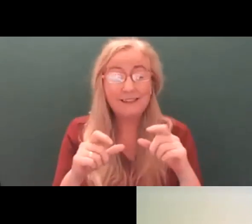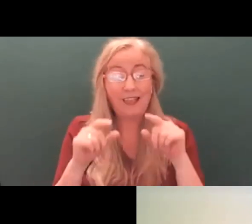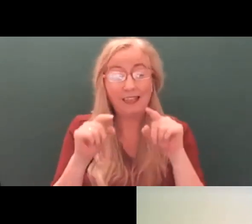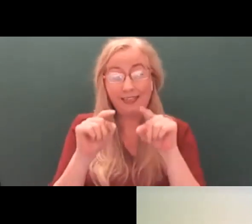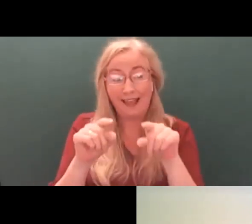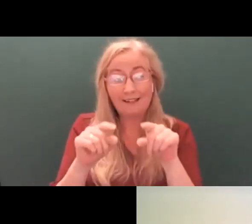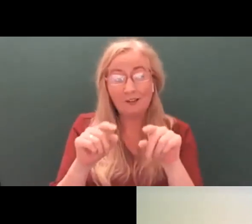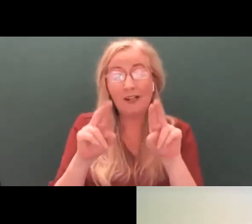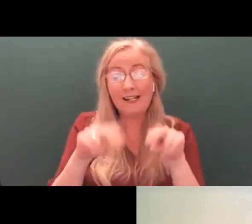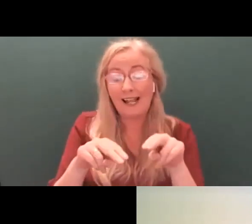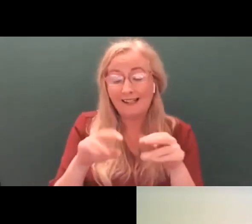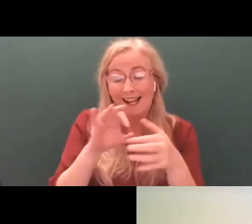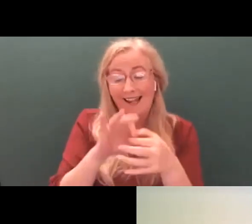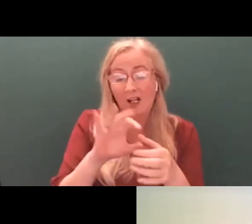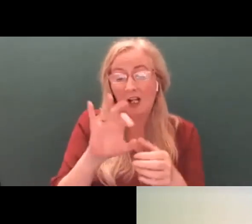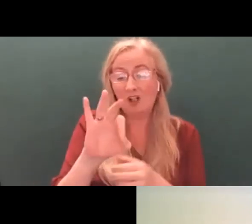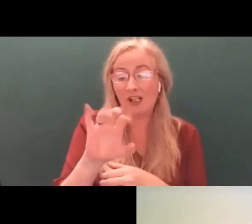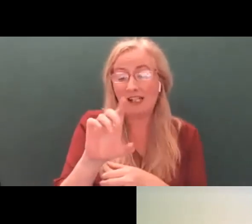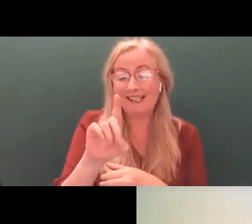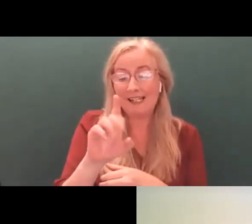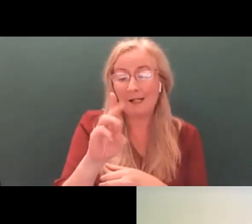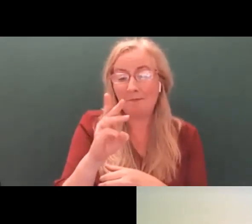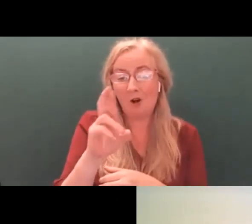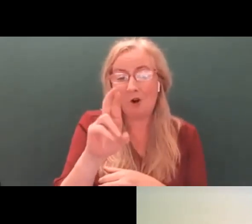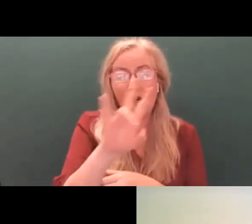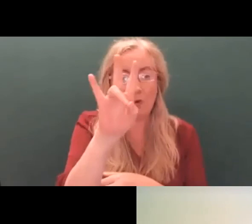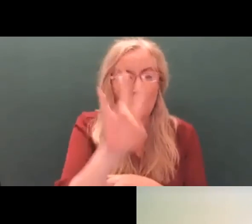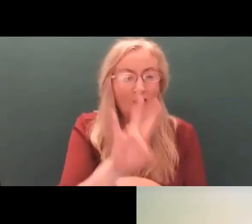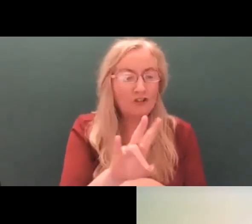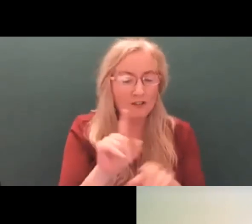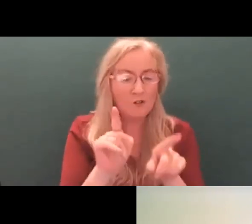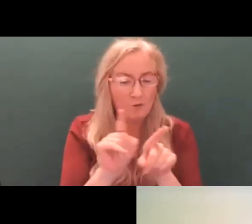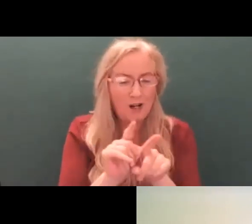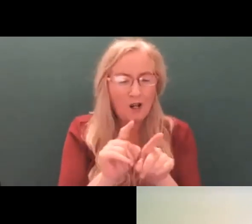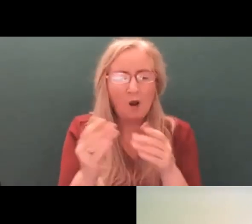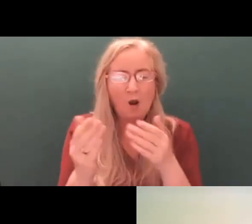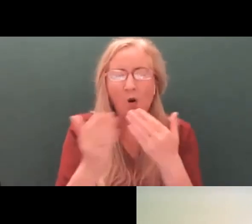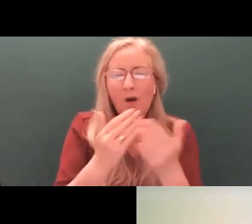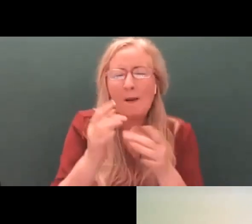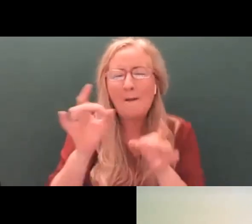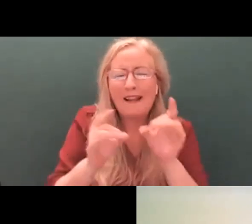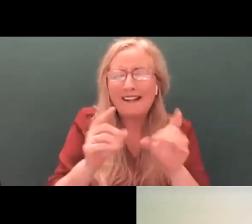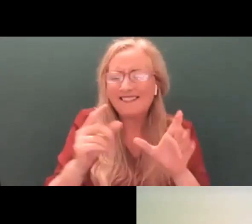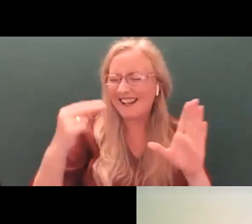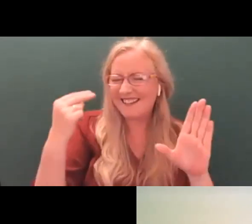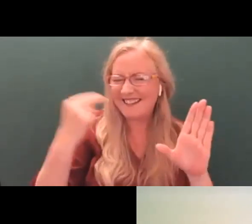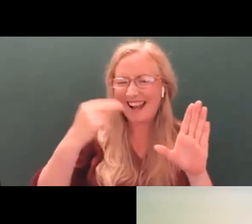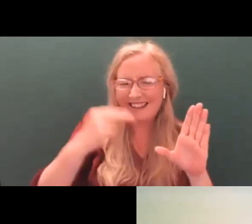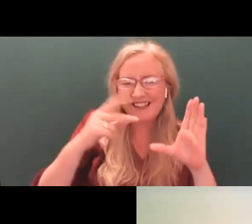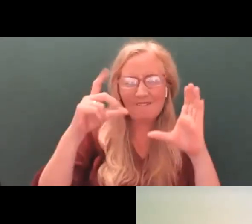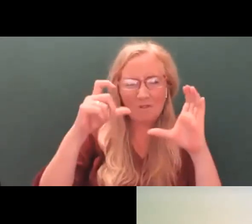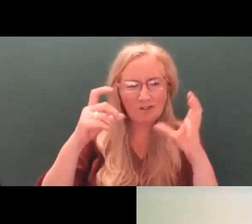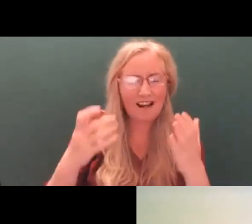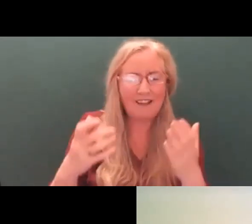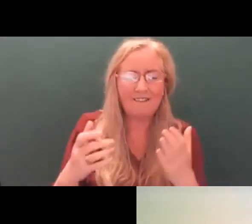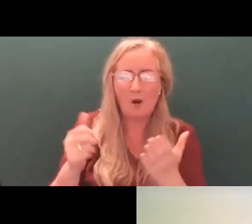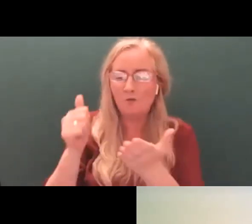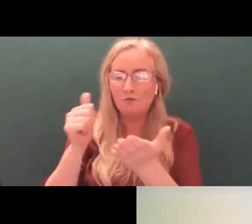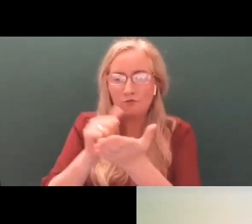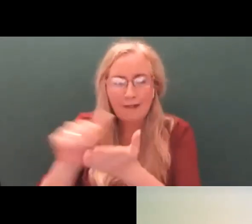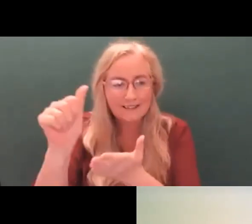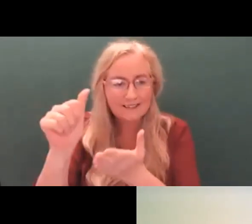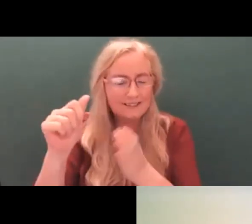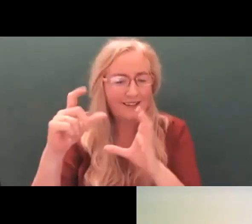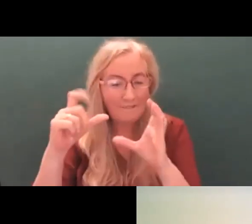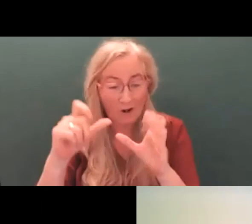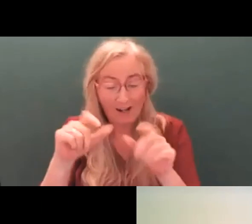that GDPR question again, and how, you know, what makes a nice photograph, particularly a press photograph. So that's